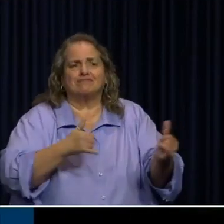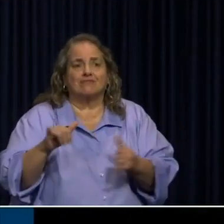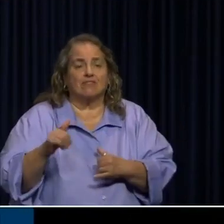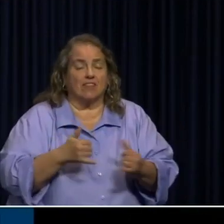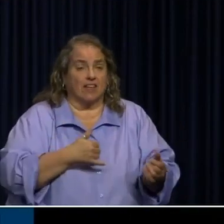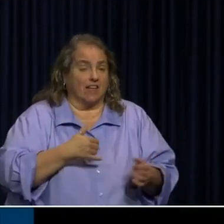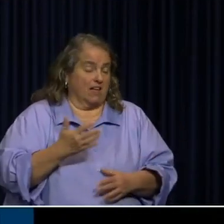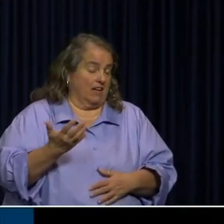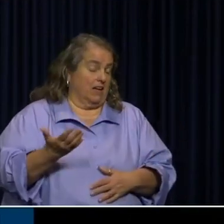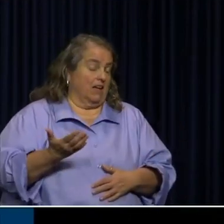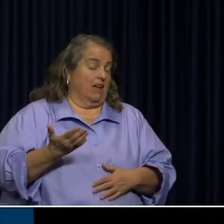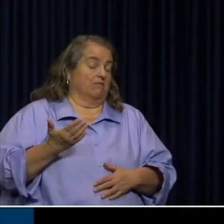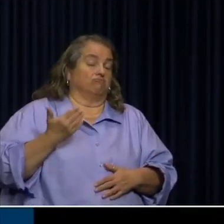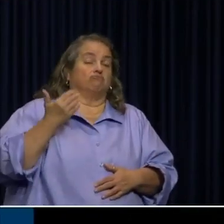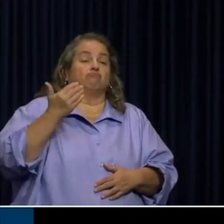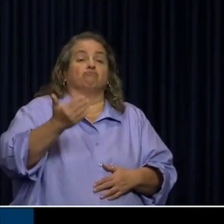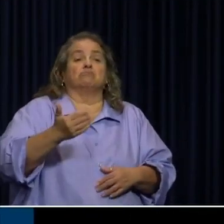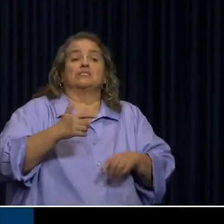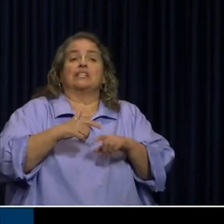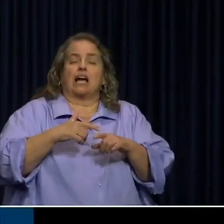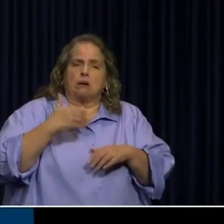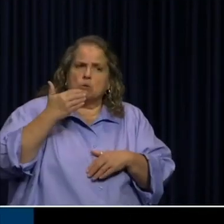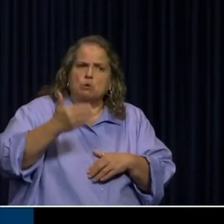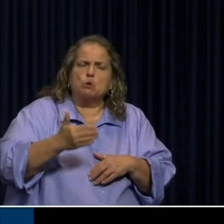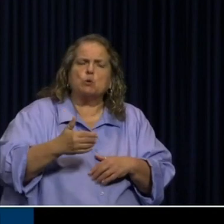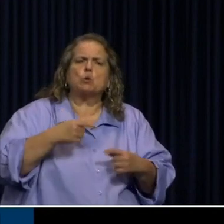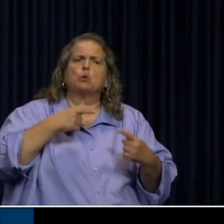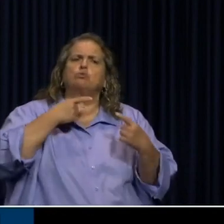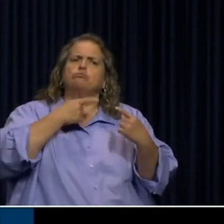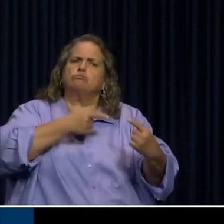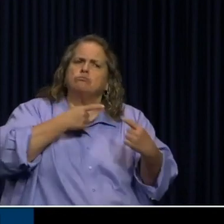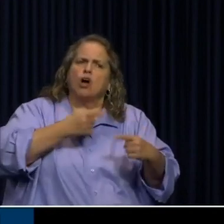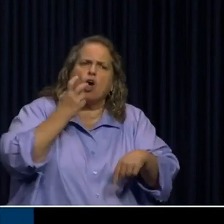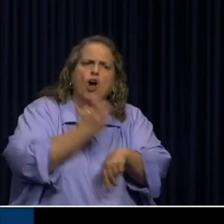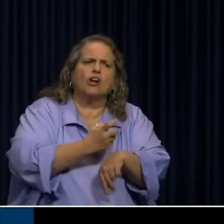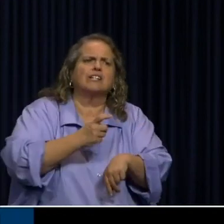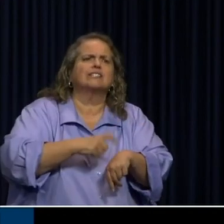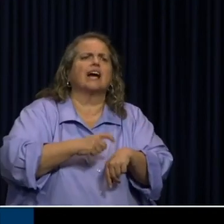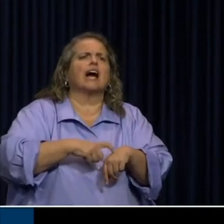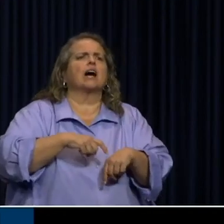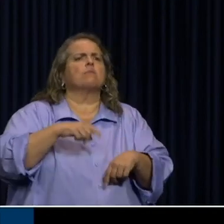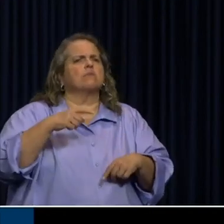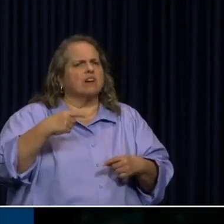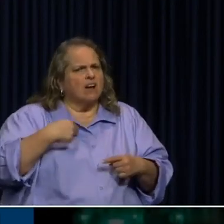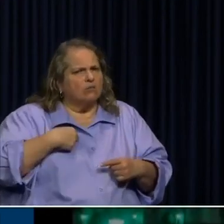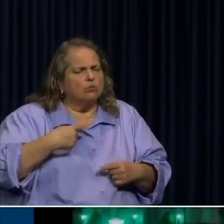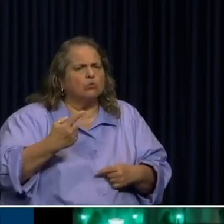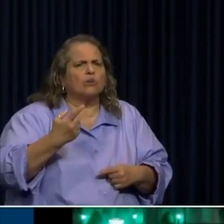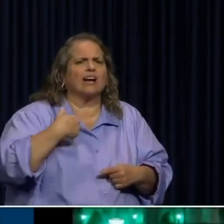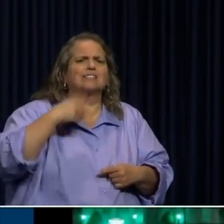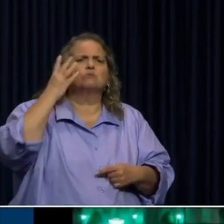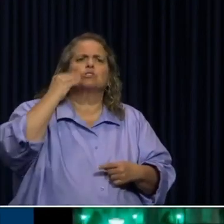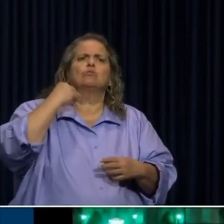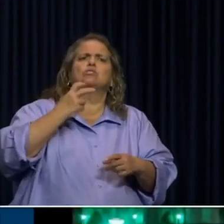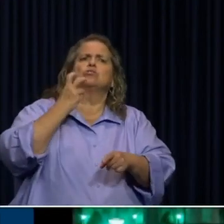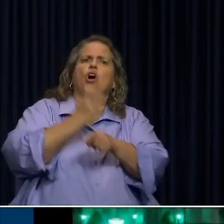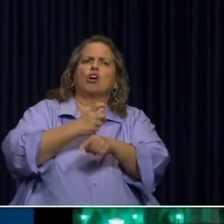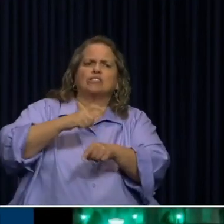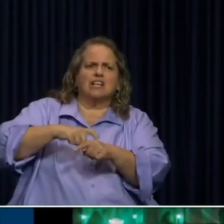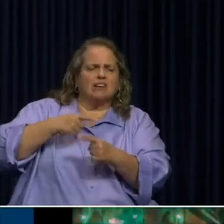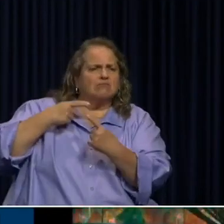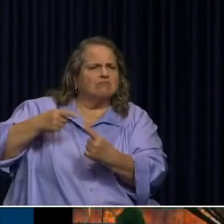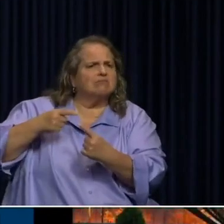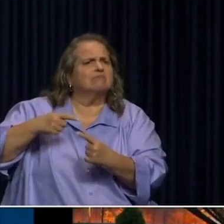By and by hard times will come knocking at my door, then my